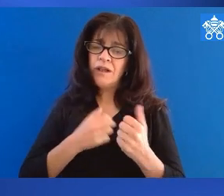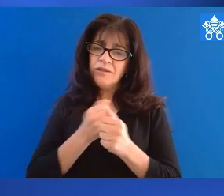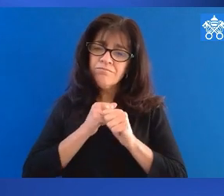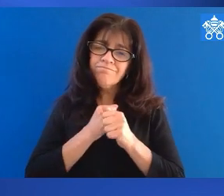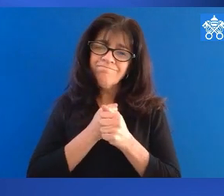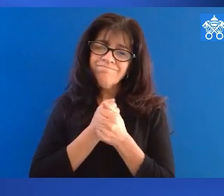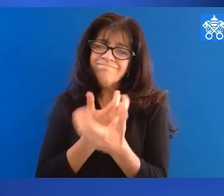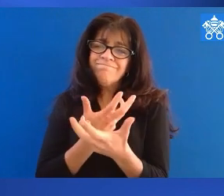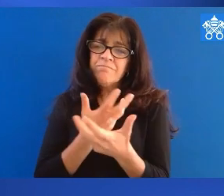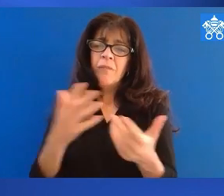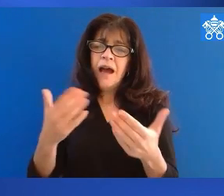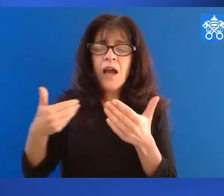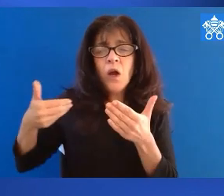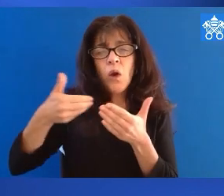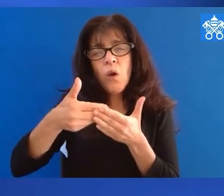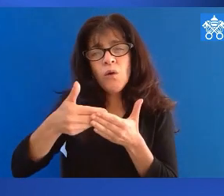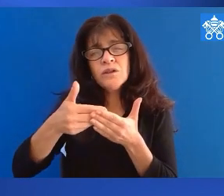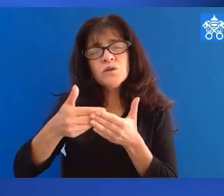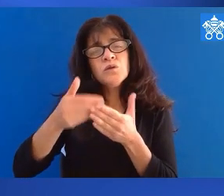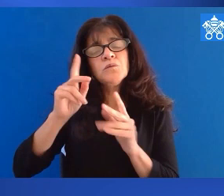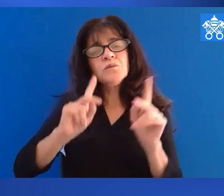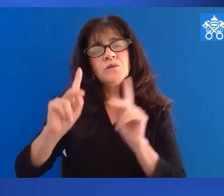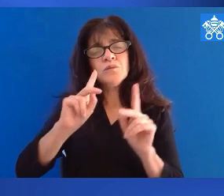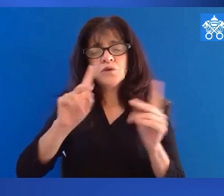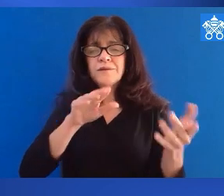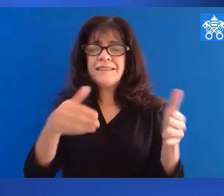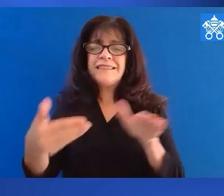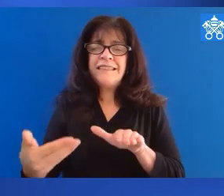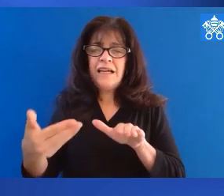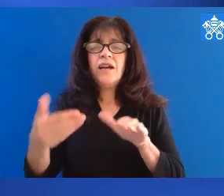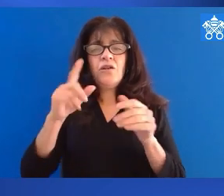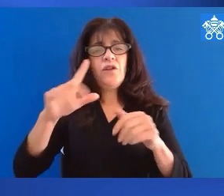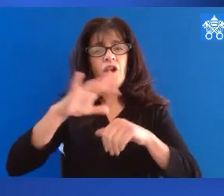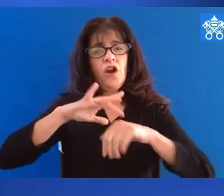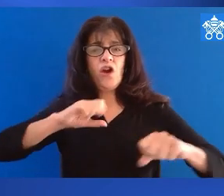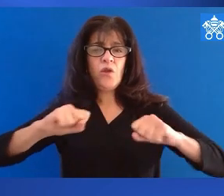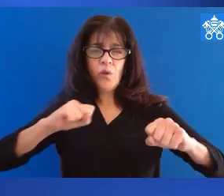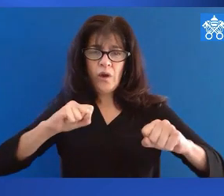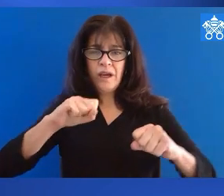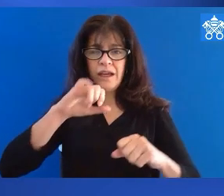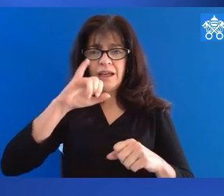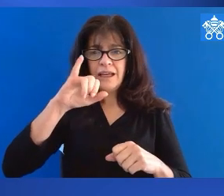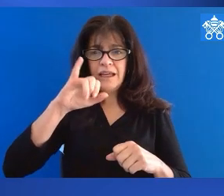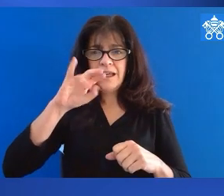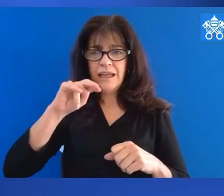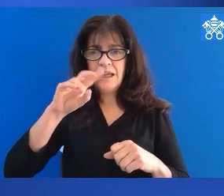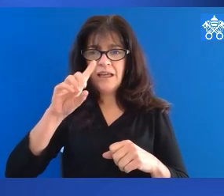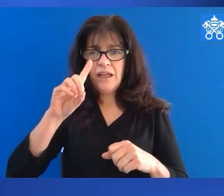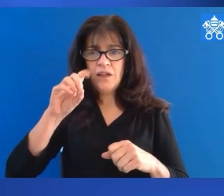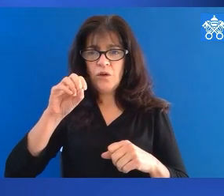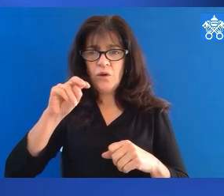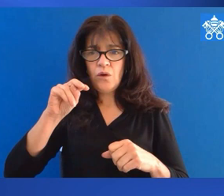I wish to extend my closeness to all those who have died because of this earthquake in